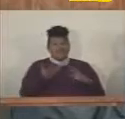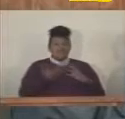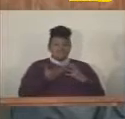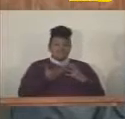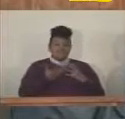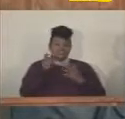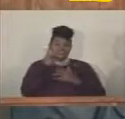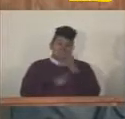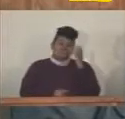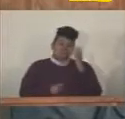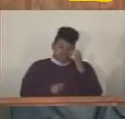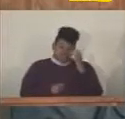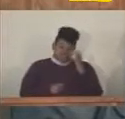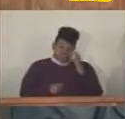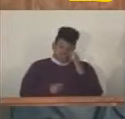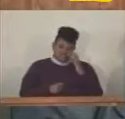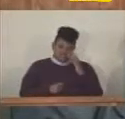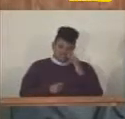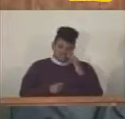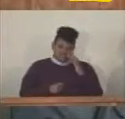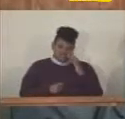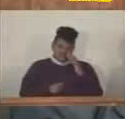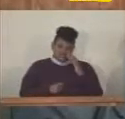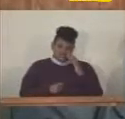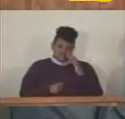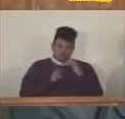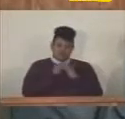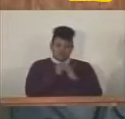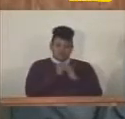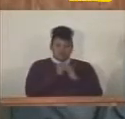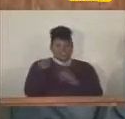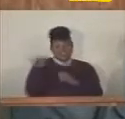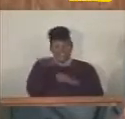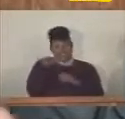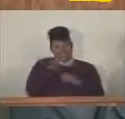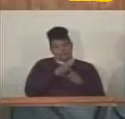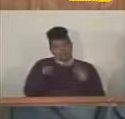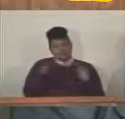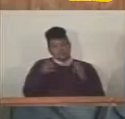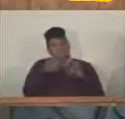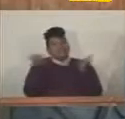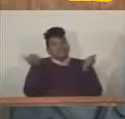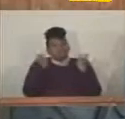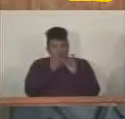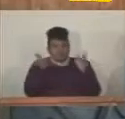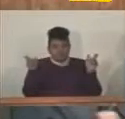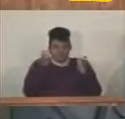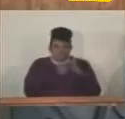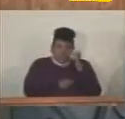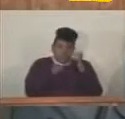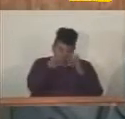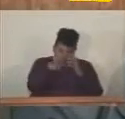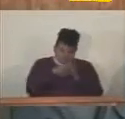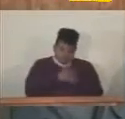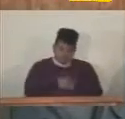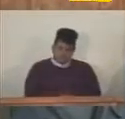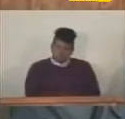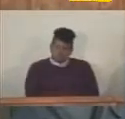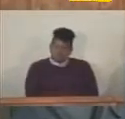has always had that right to determine whether or not to join any offense pursuant to